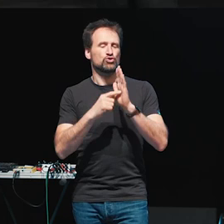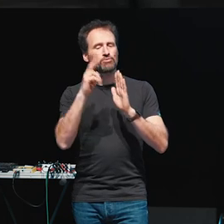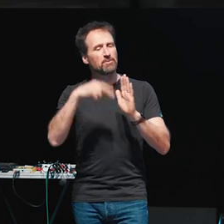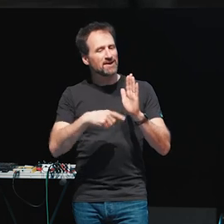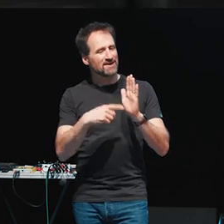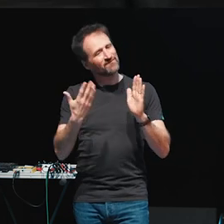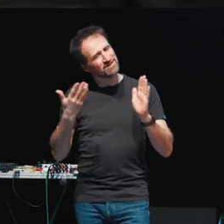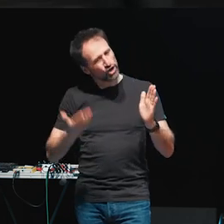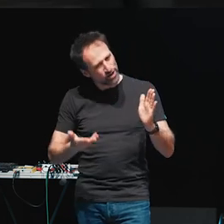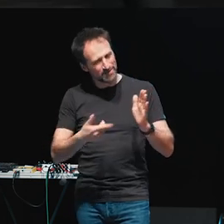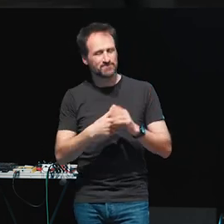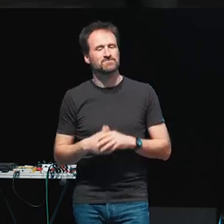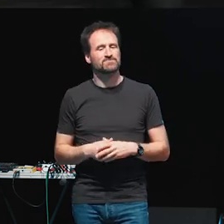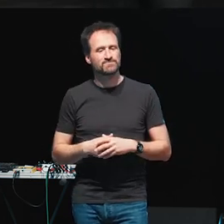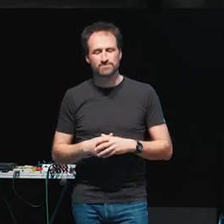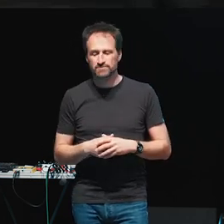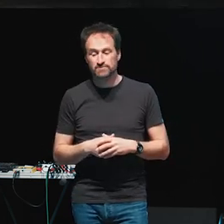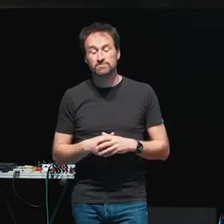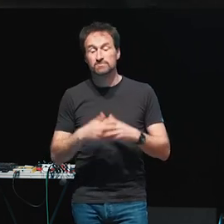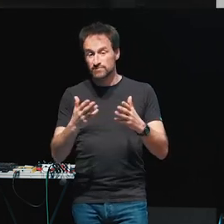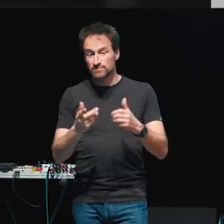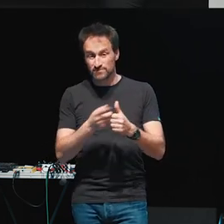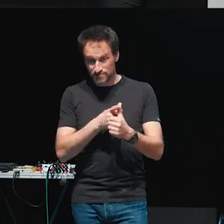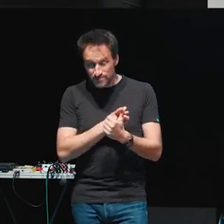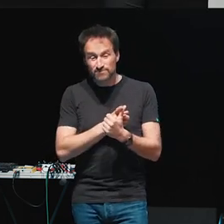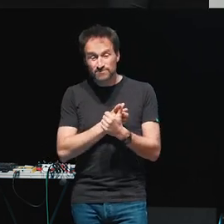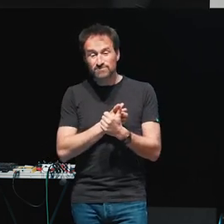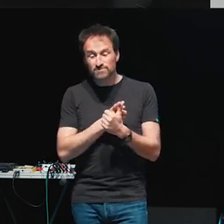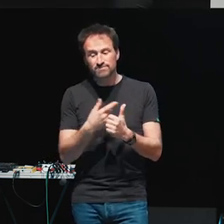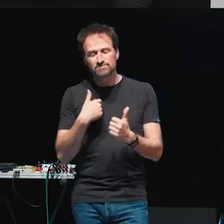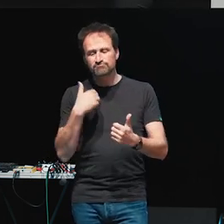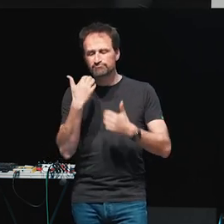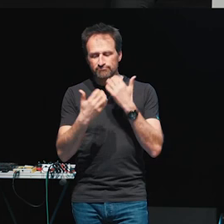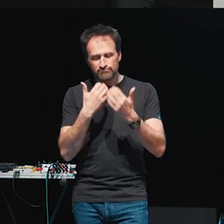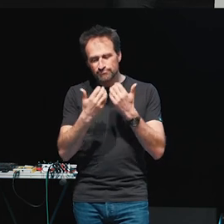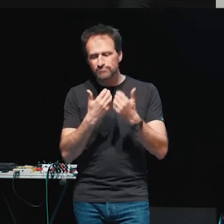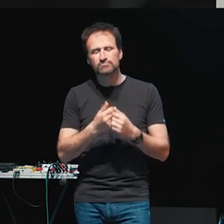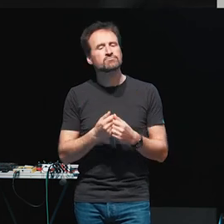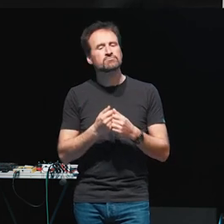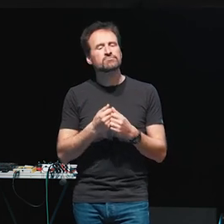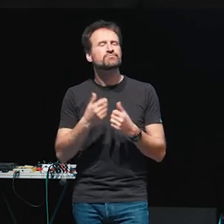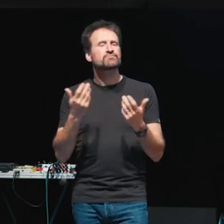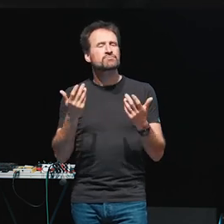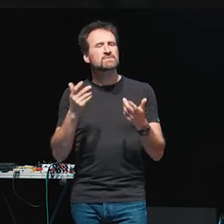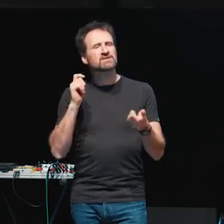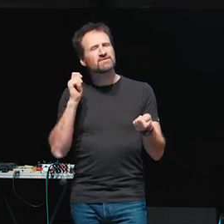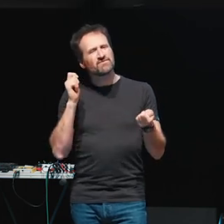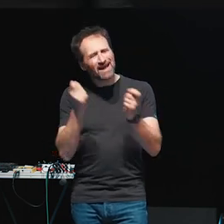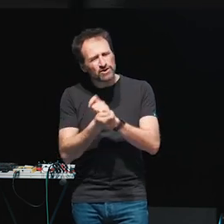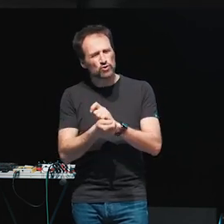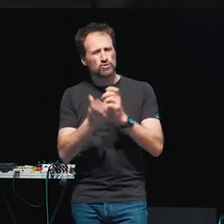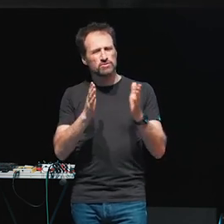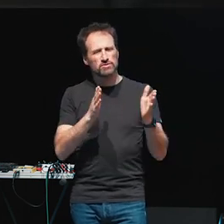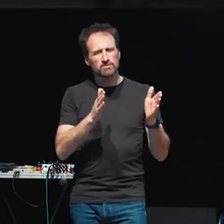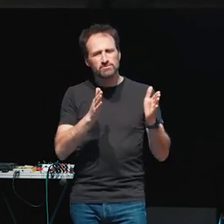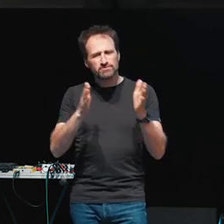what we call an overview. So first, I'll be discussing about the change or the shift in the software